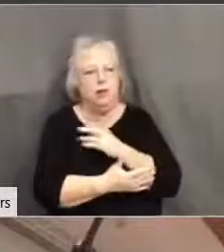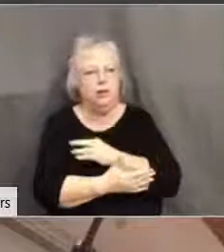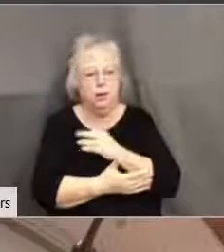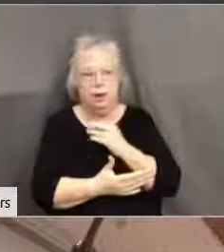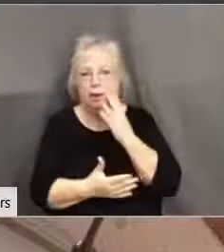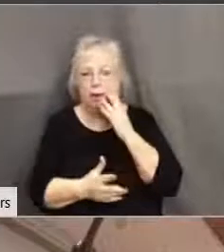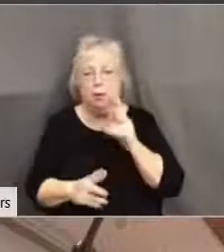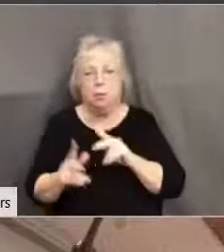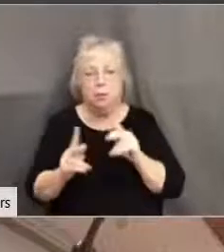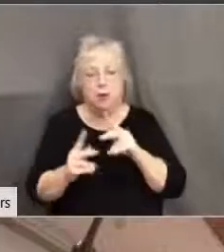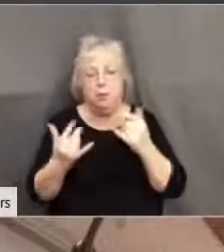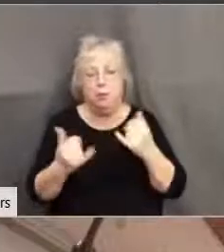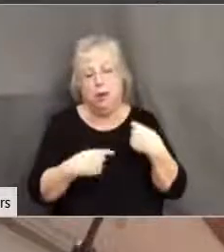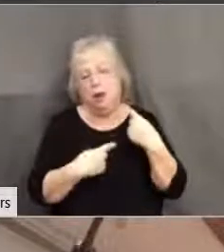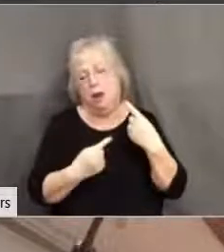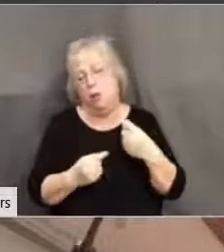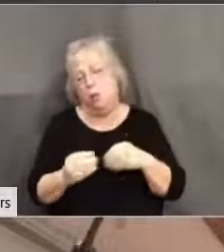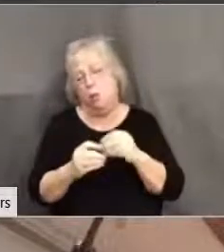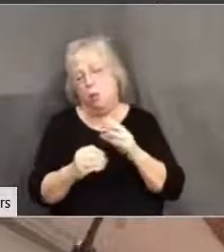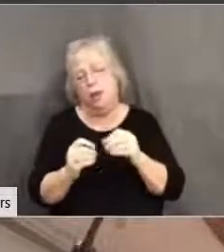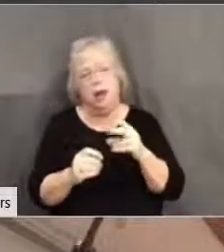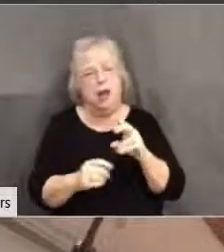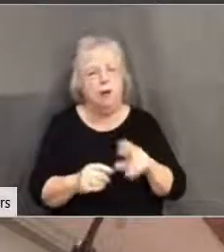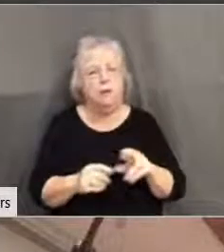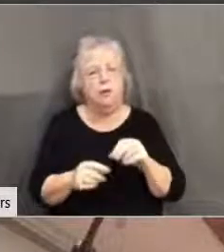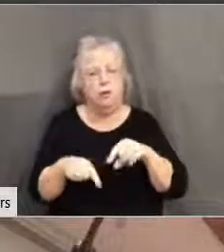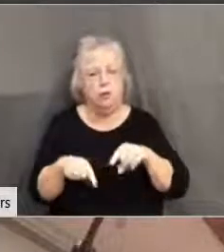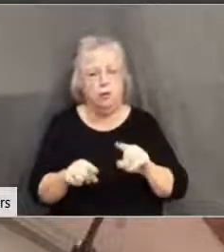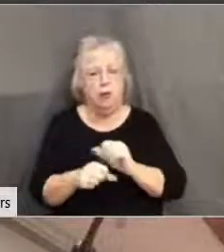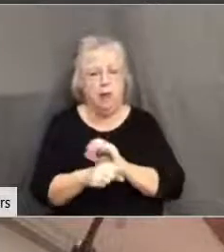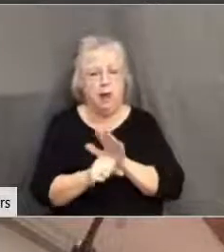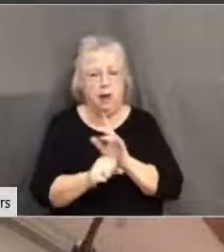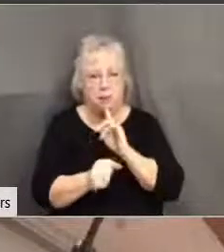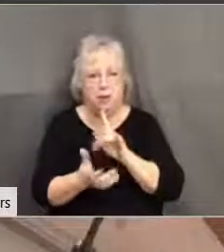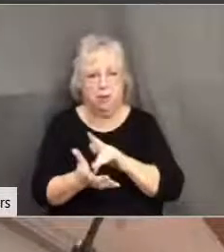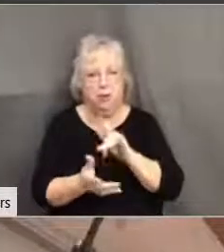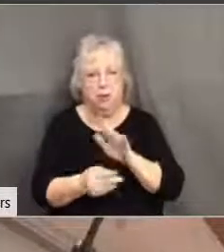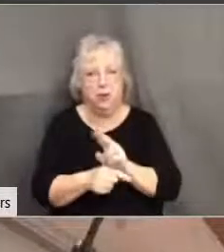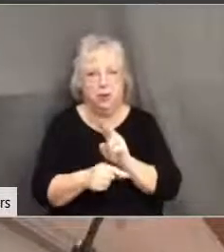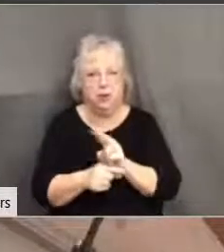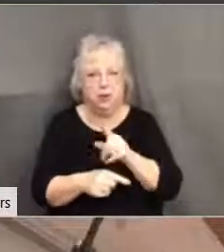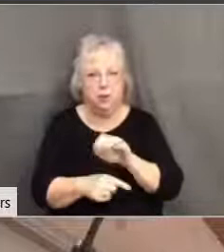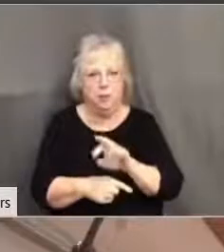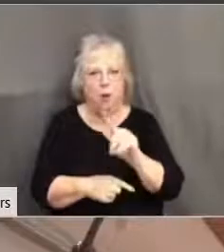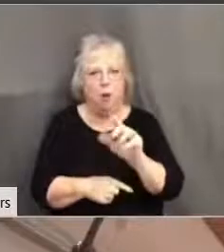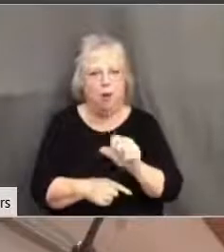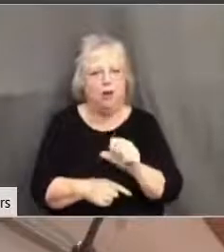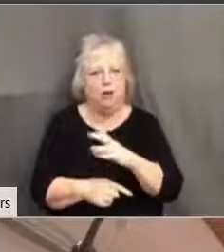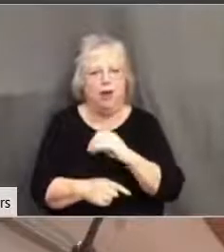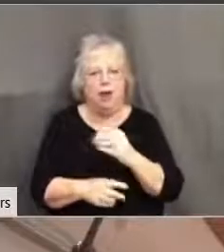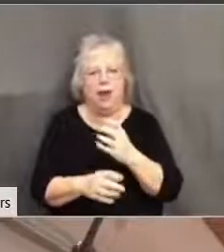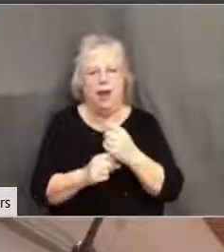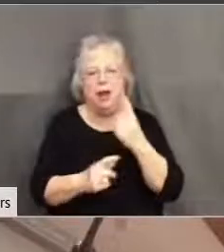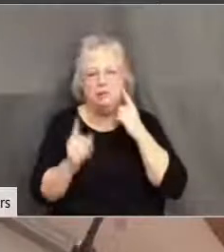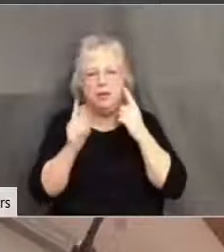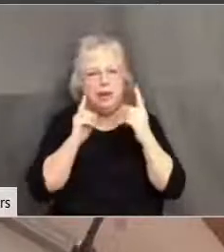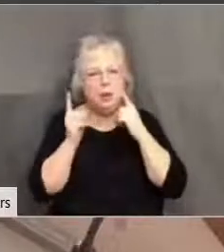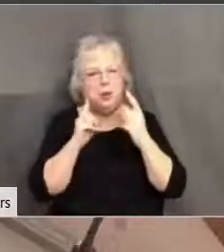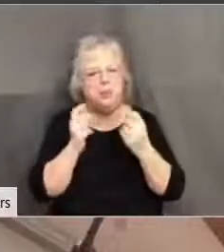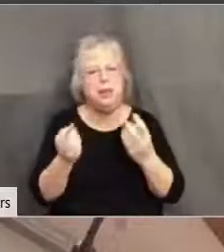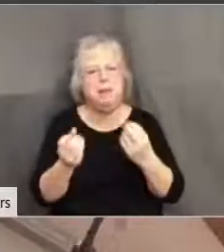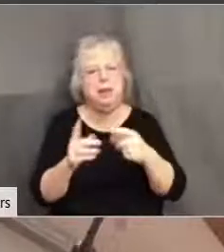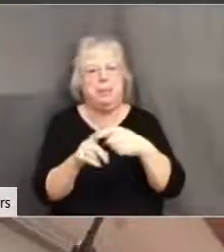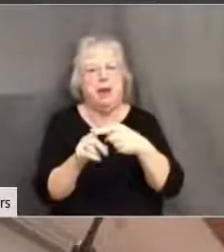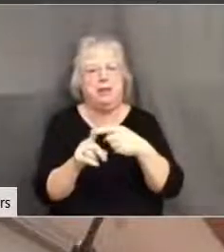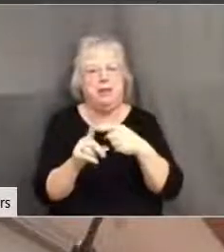ever during the pandemic, and I get so many positive responses, and as a user of many different ones, we're lucky